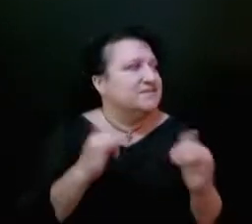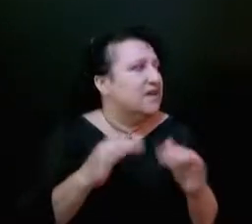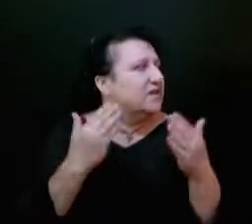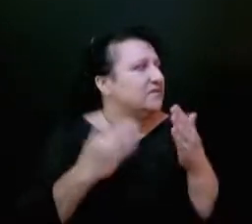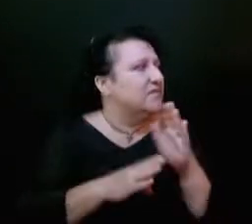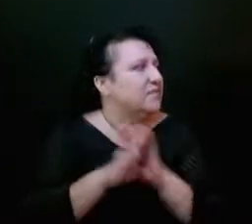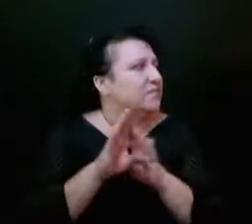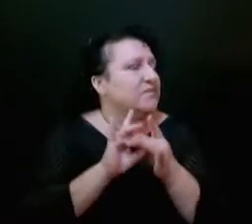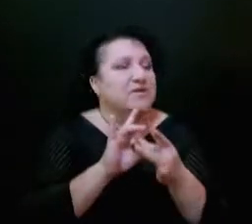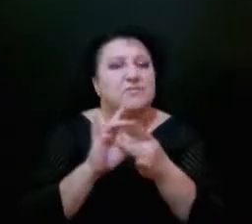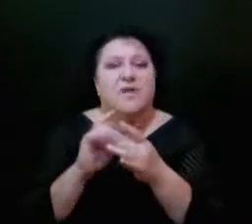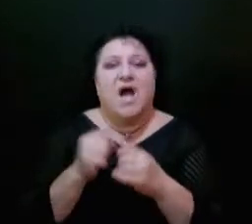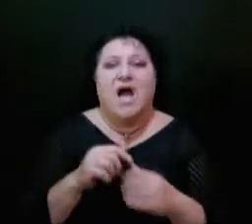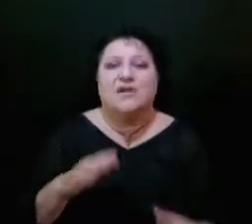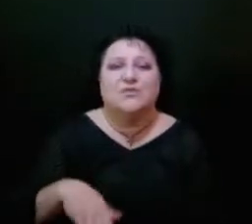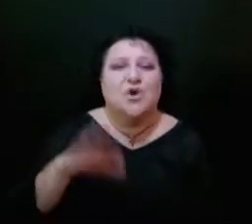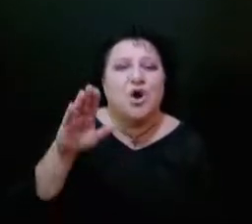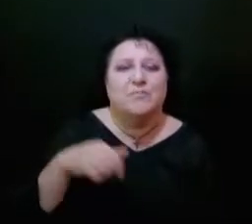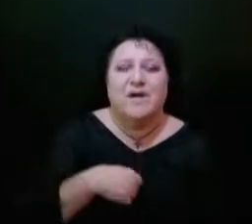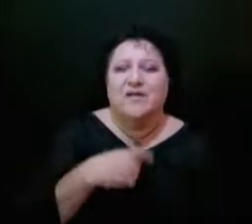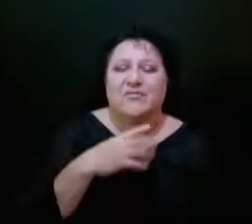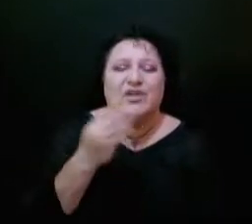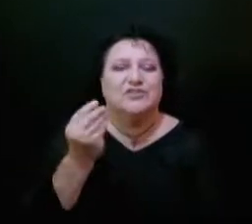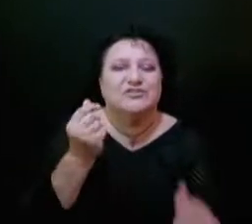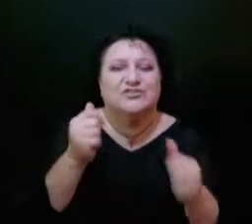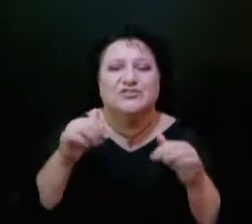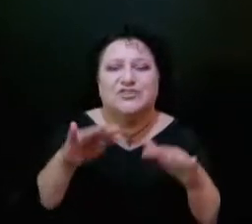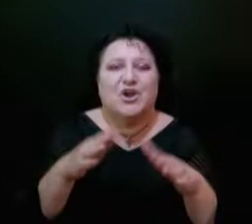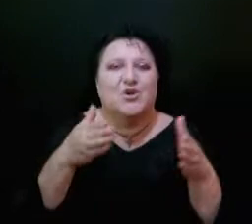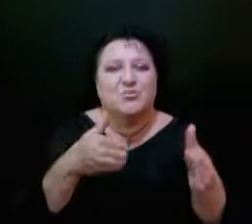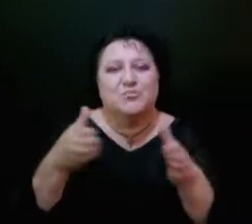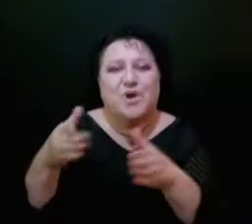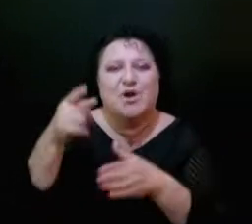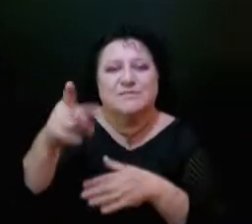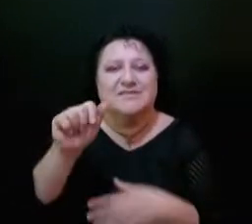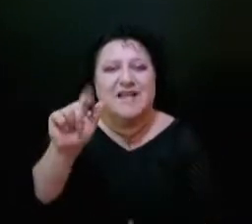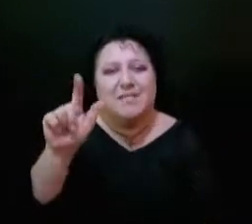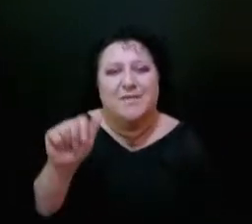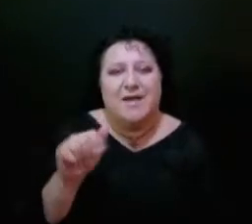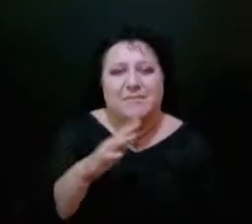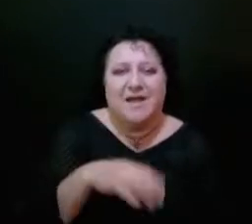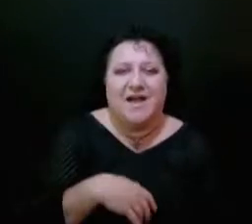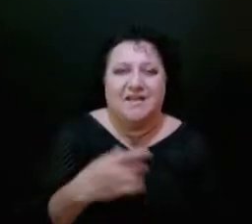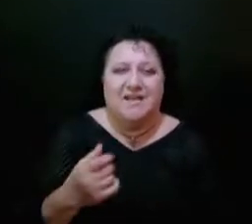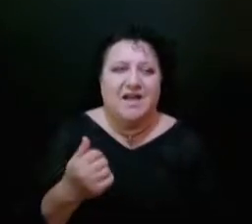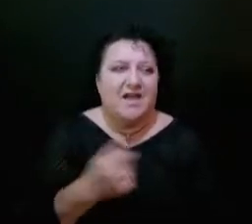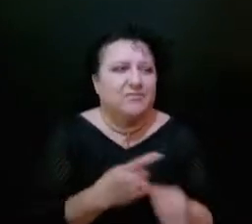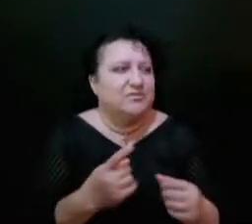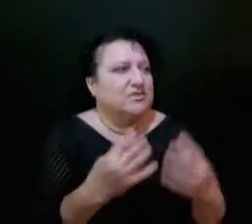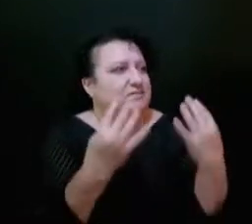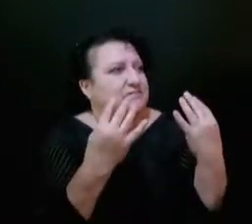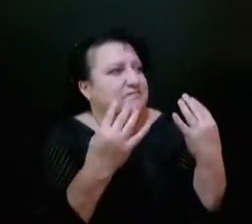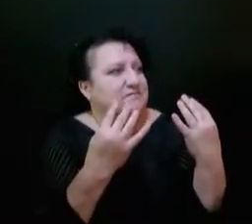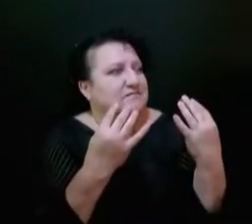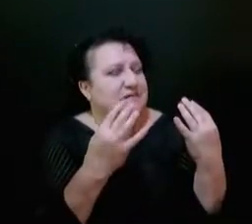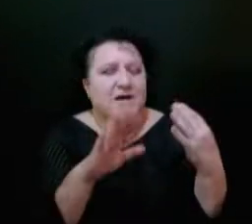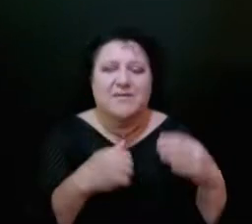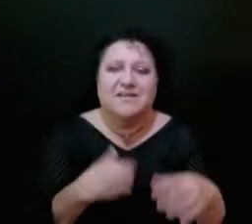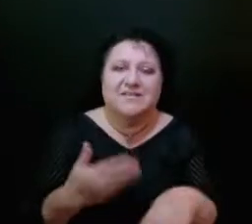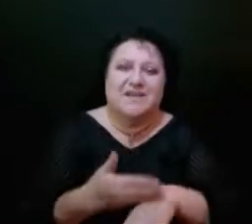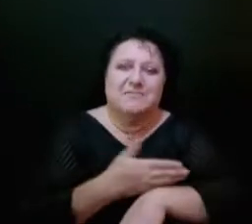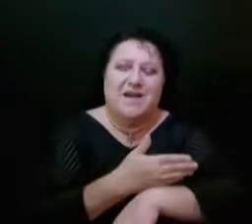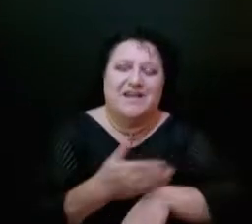grew up on the dirt roads of Alabama. Okay, nobody said Roll Tide. We getting better. We getting better every